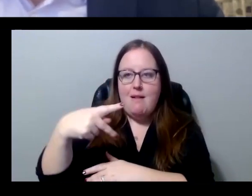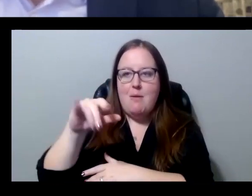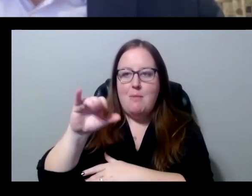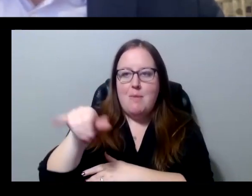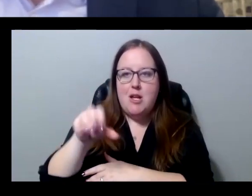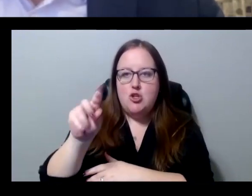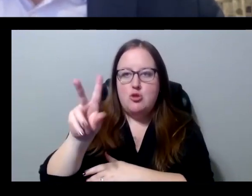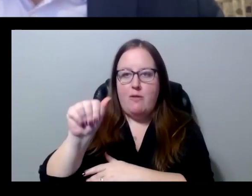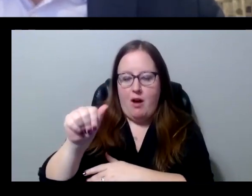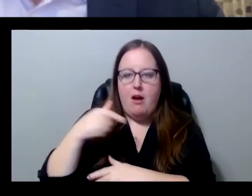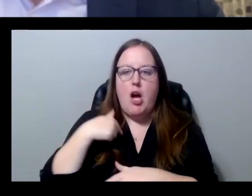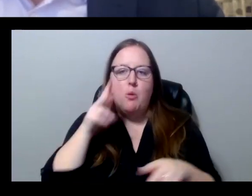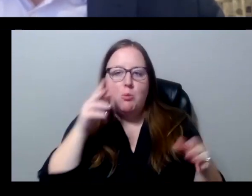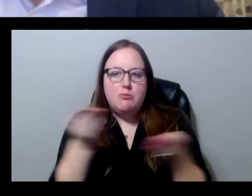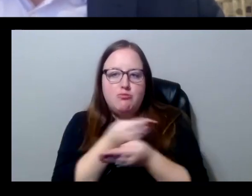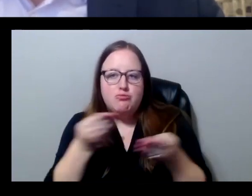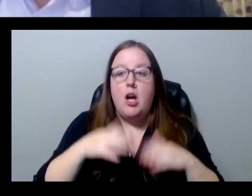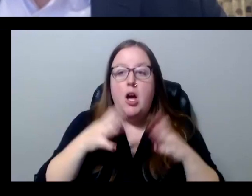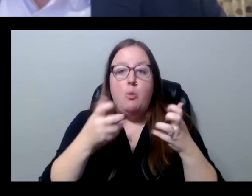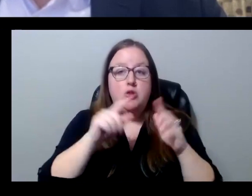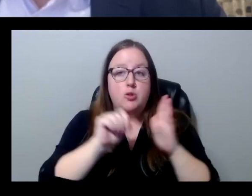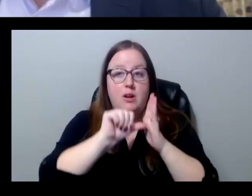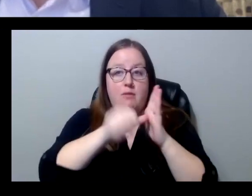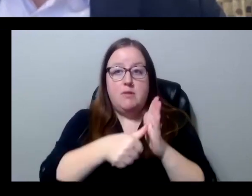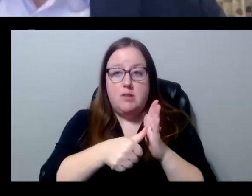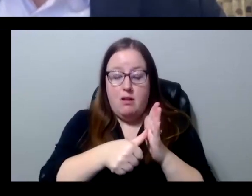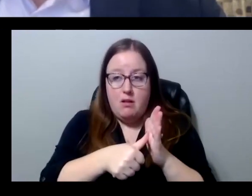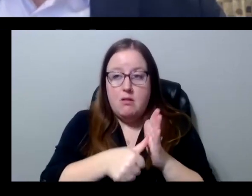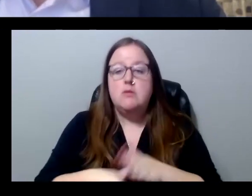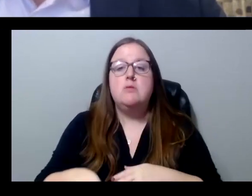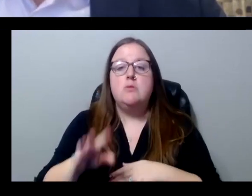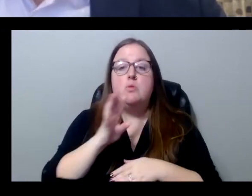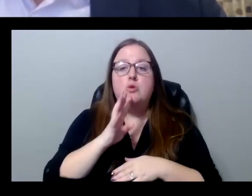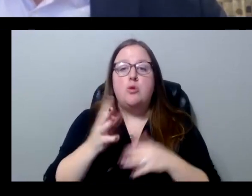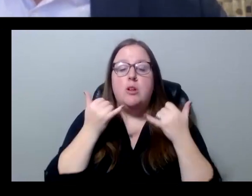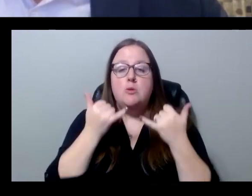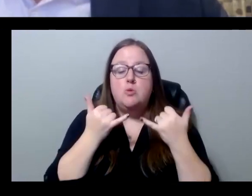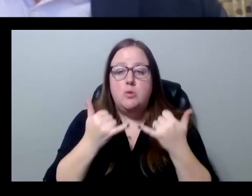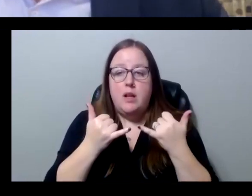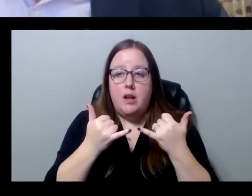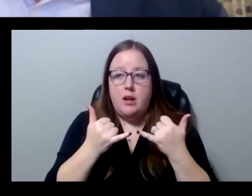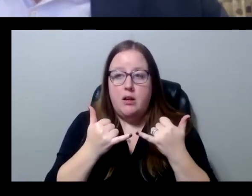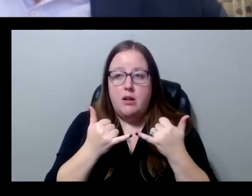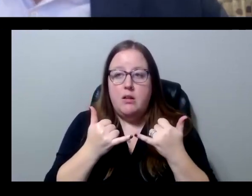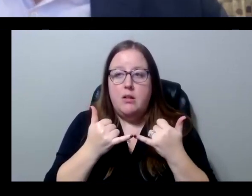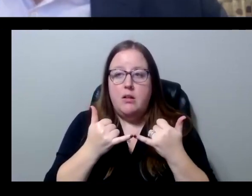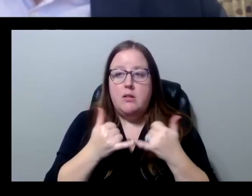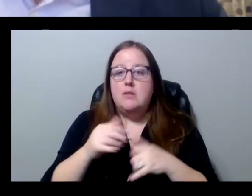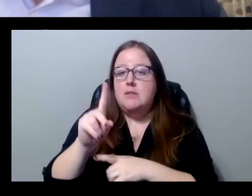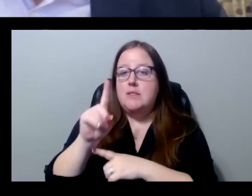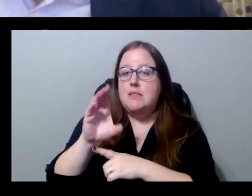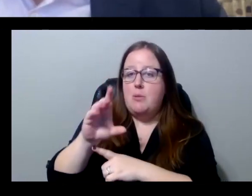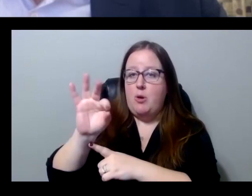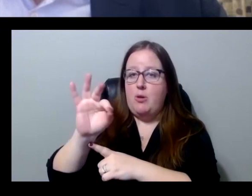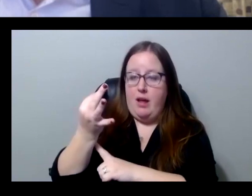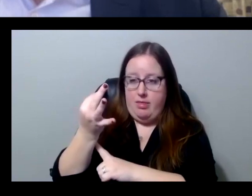was not. As I mentioned, people coexisted quite peacefully. It was the nationalistic rhetoric